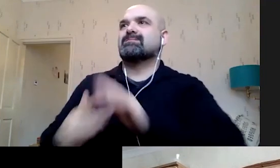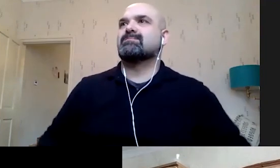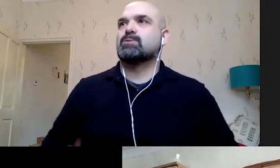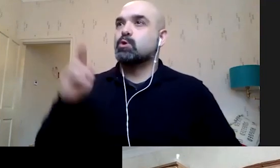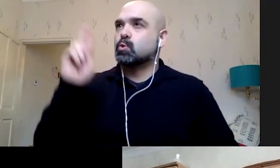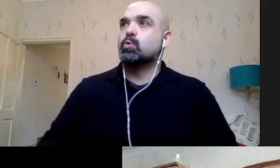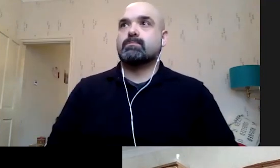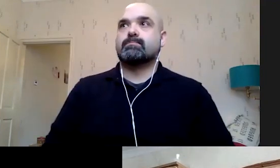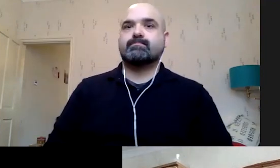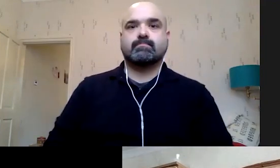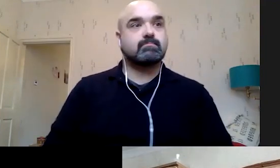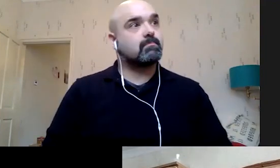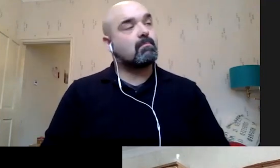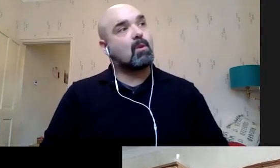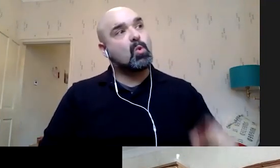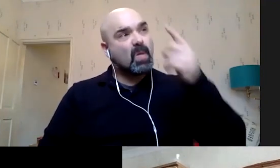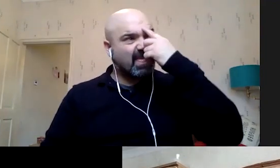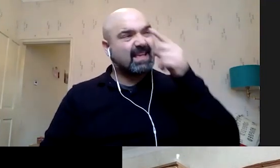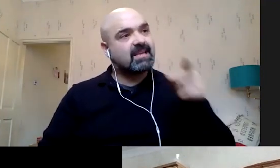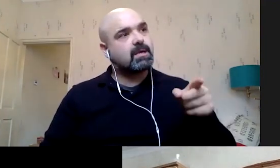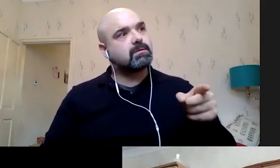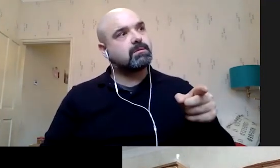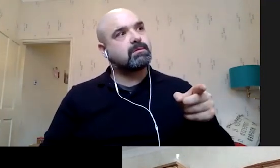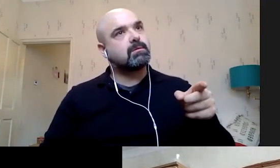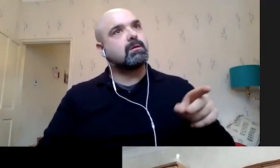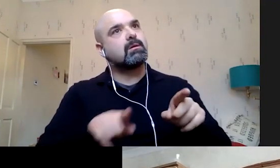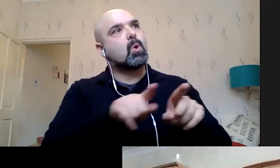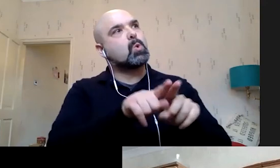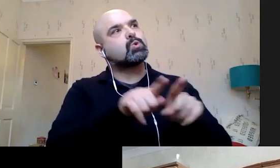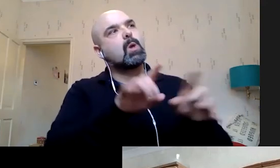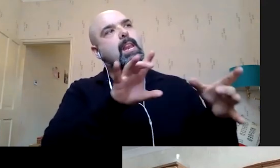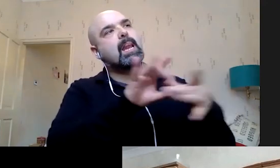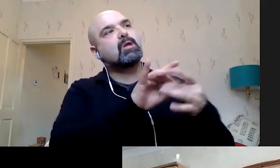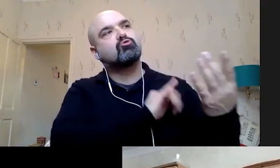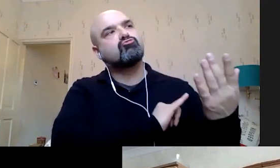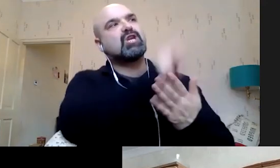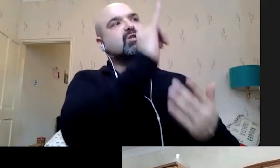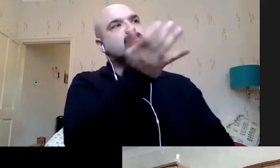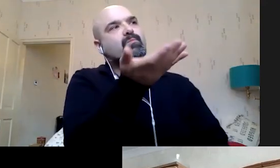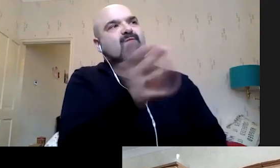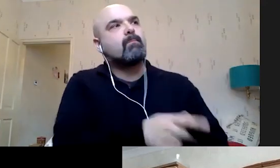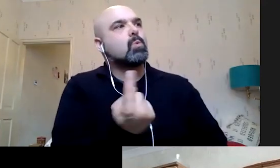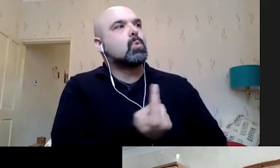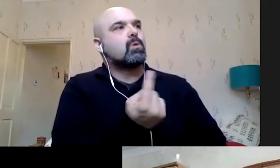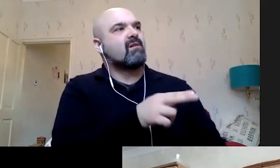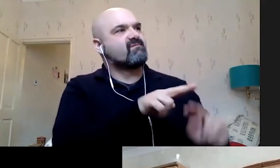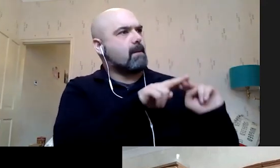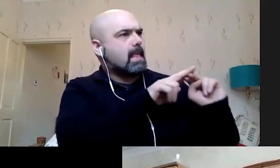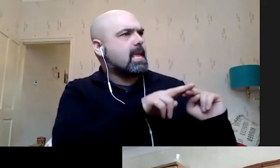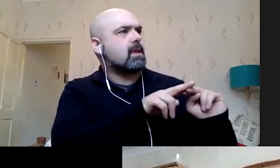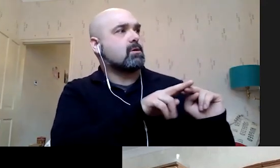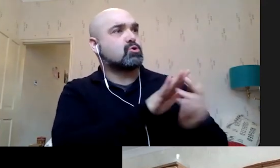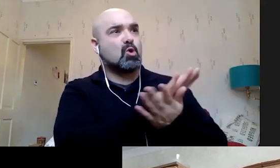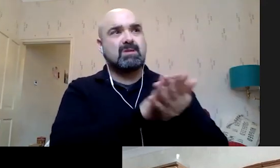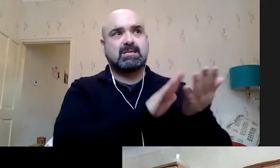Mm-hmm. And is that related in any way to rejection by families as well? And is there more we need to do working